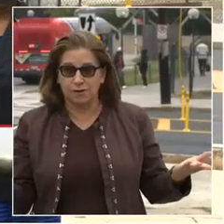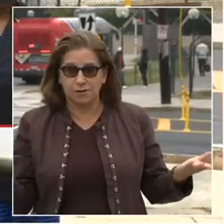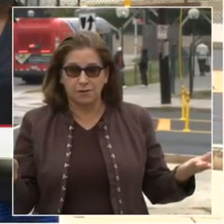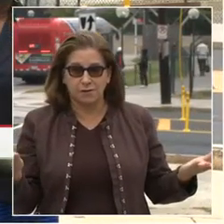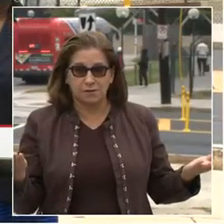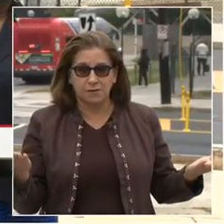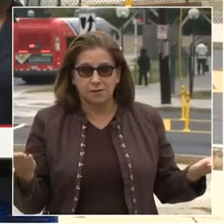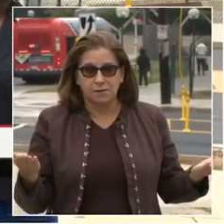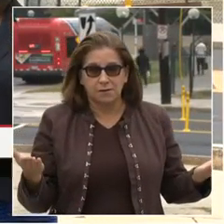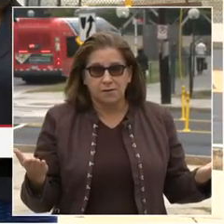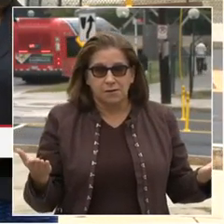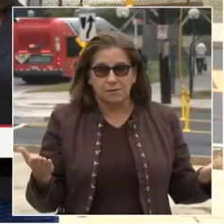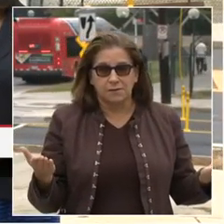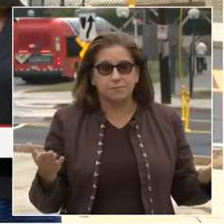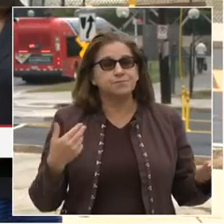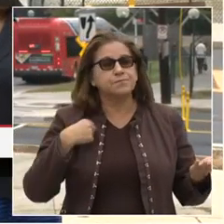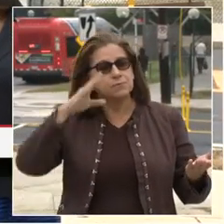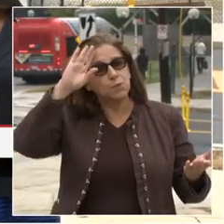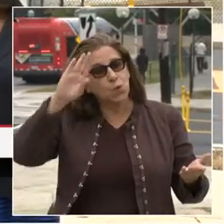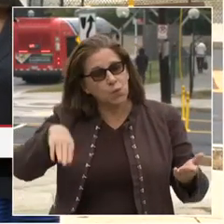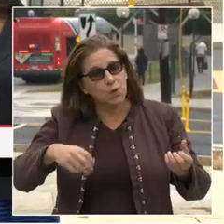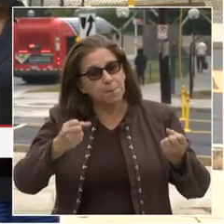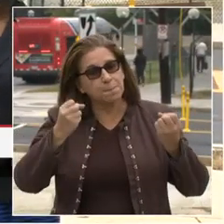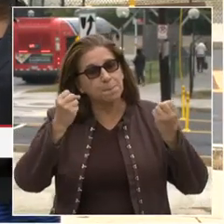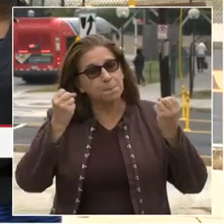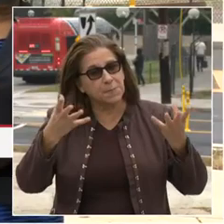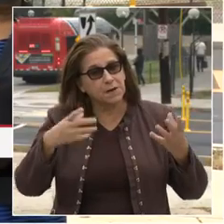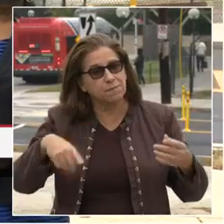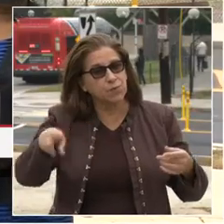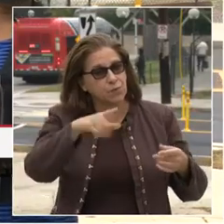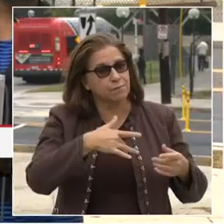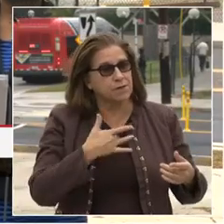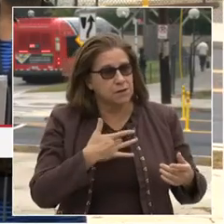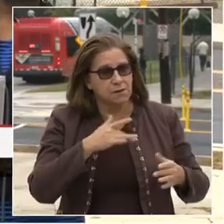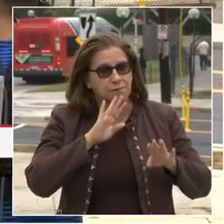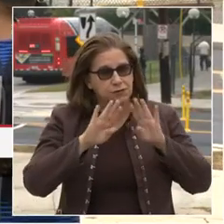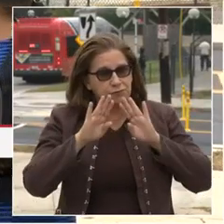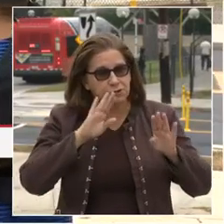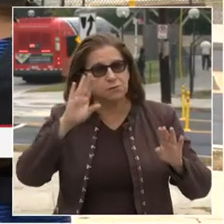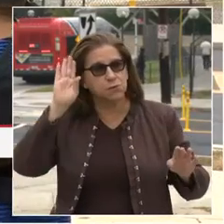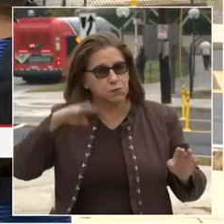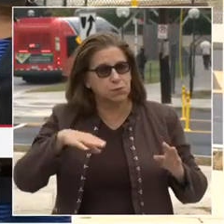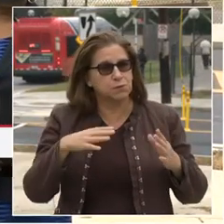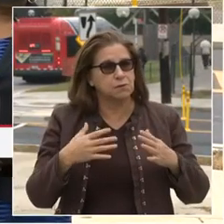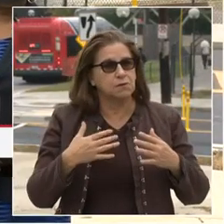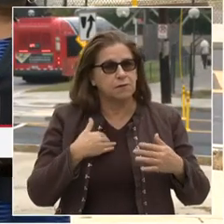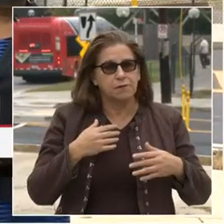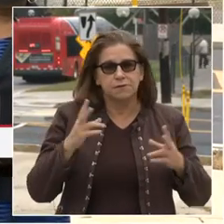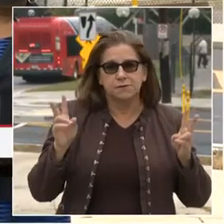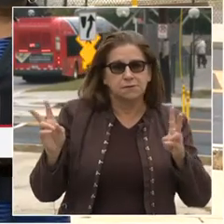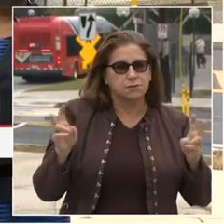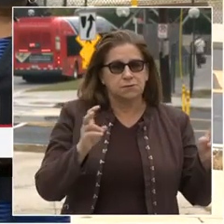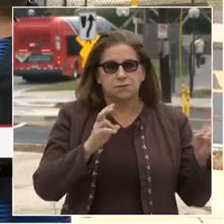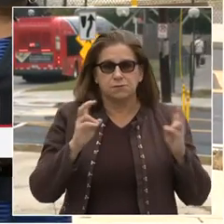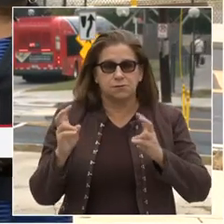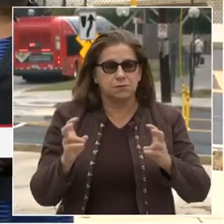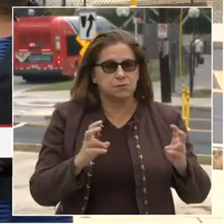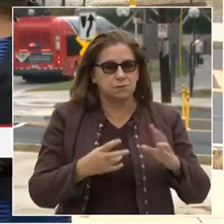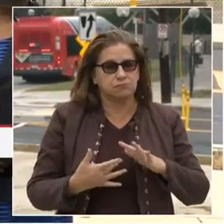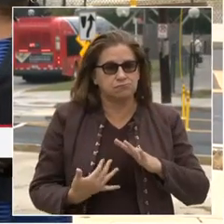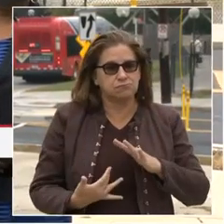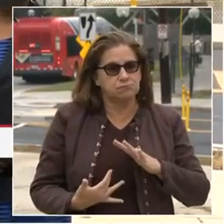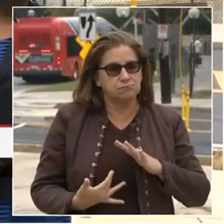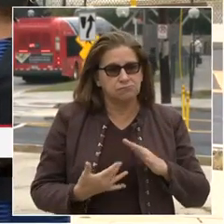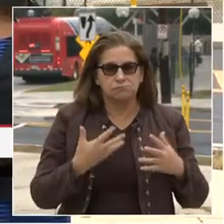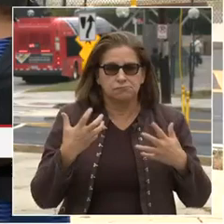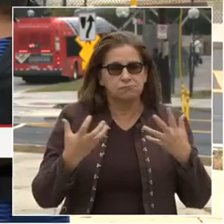like many of you, the frustration and anger that is boiling over in our communities because